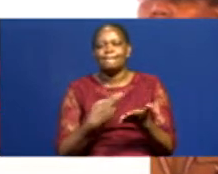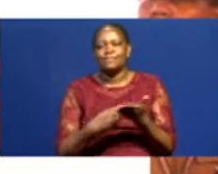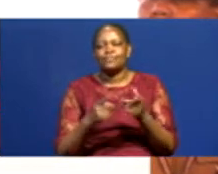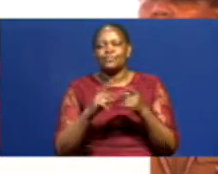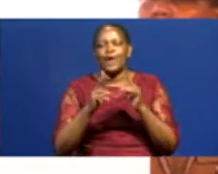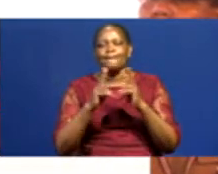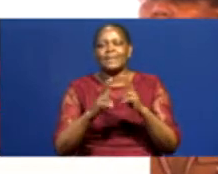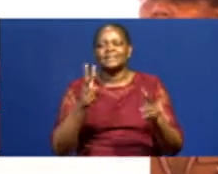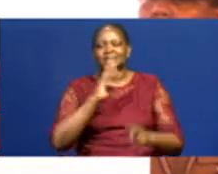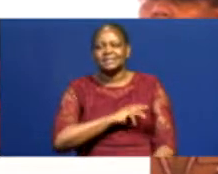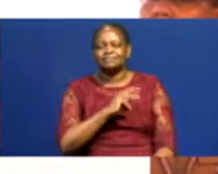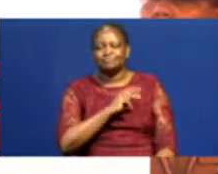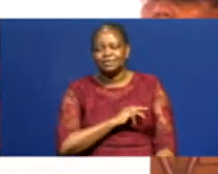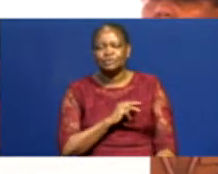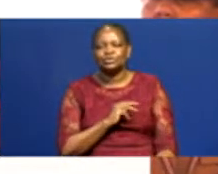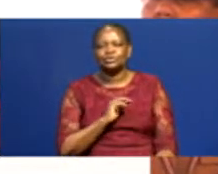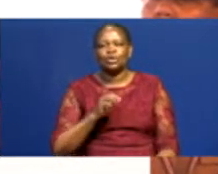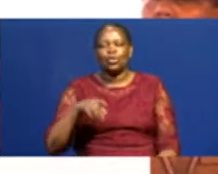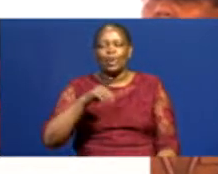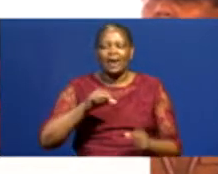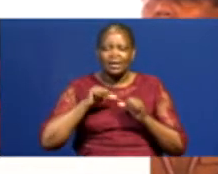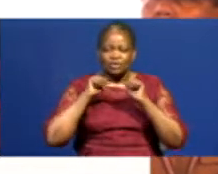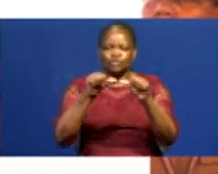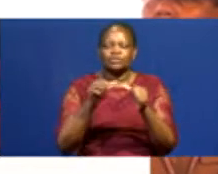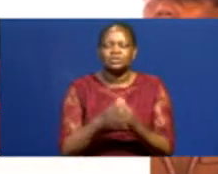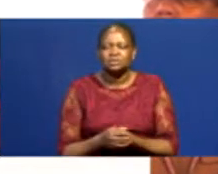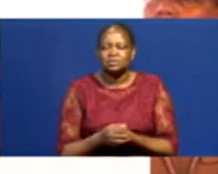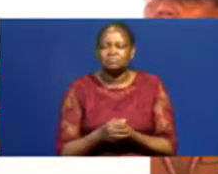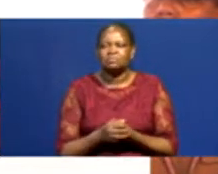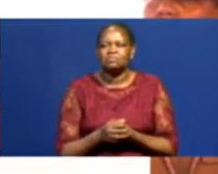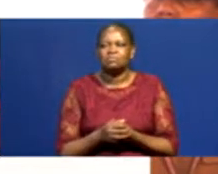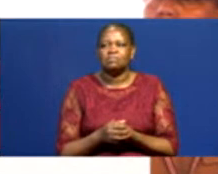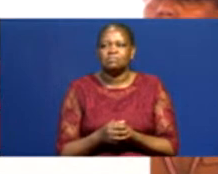peace missions, we are continuously